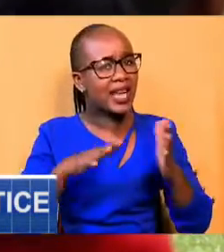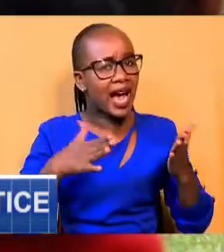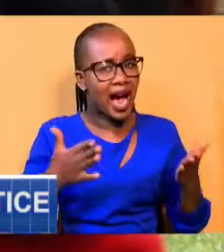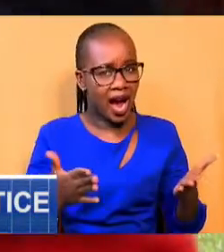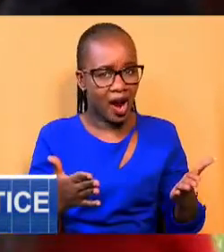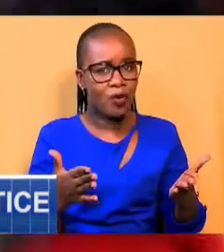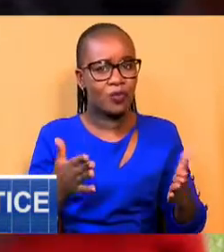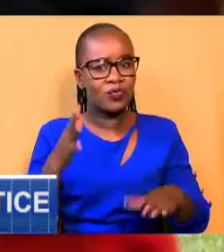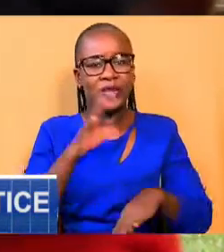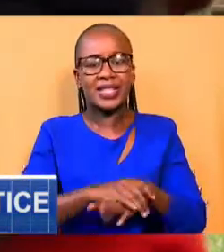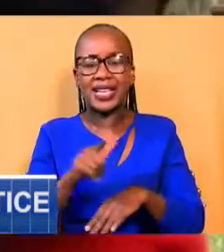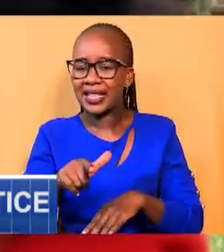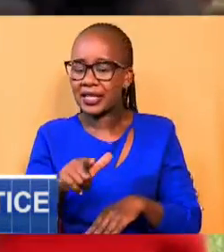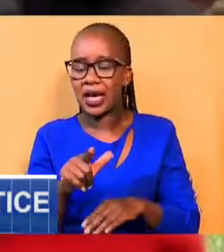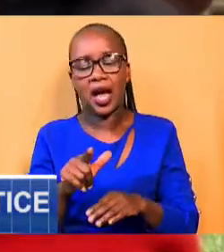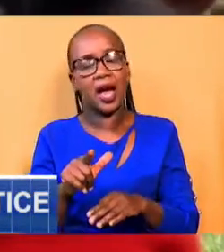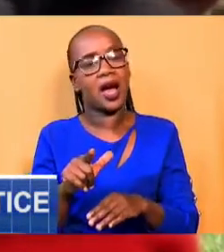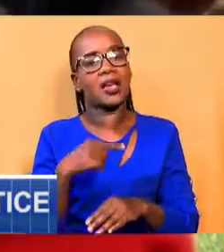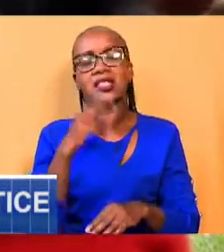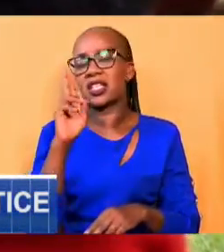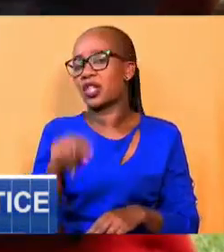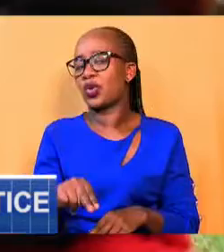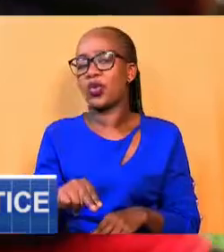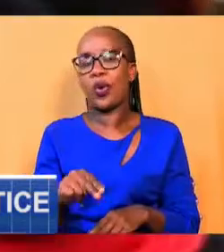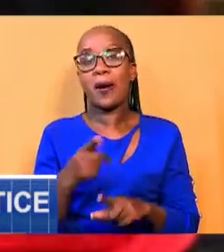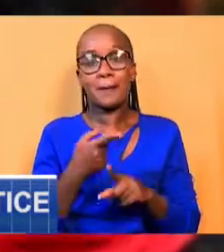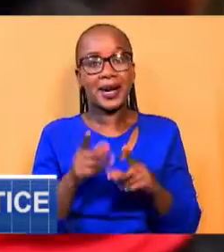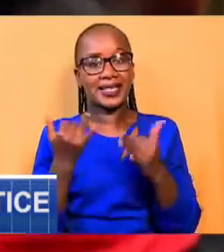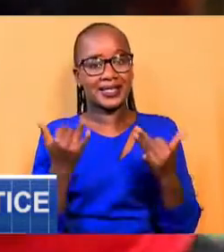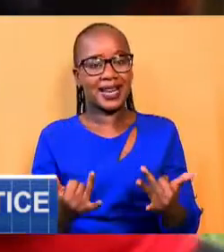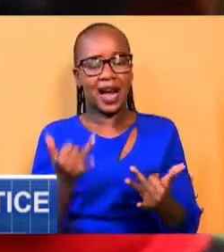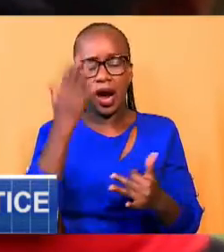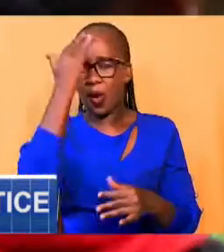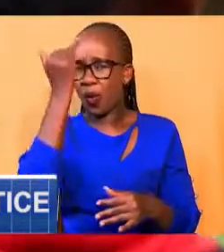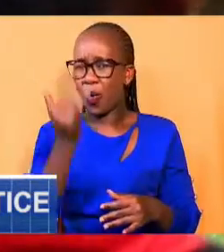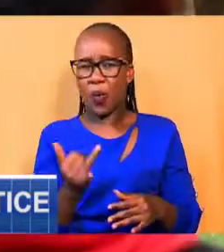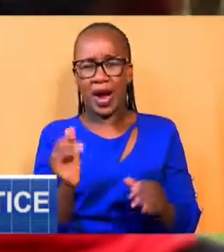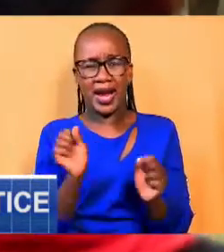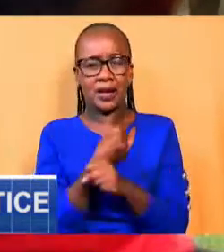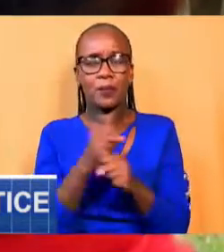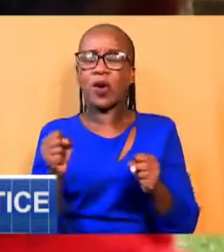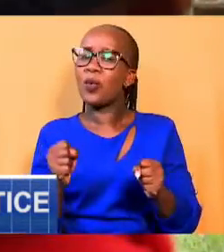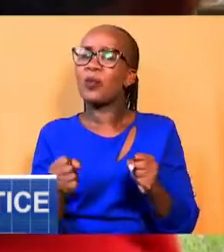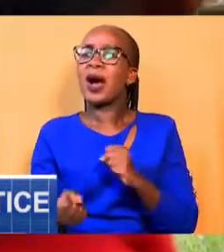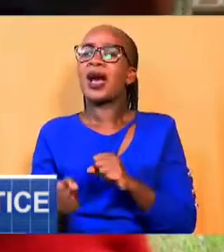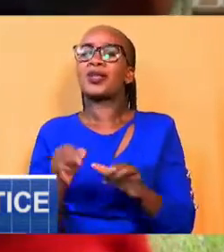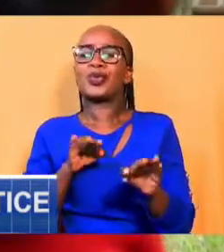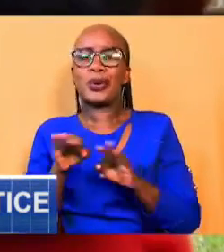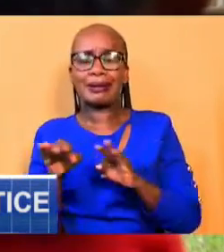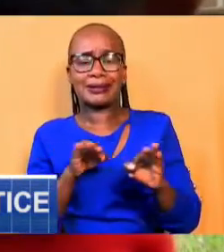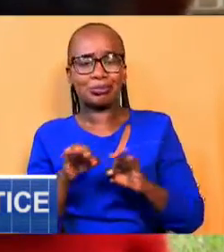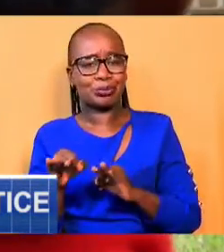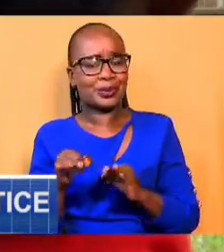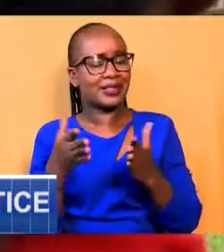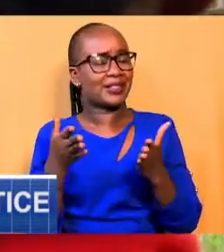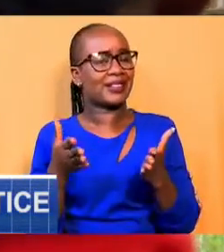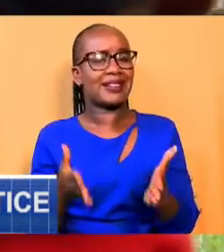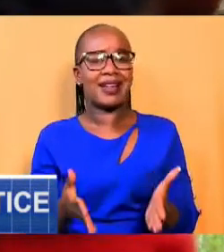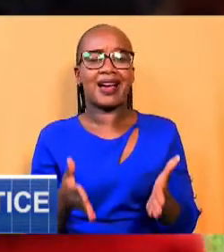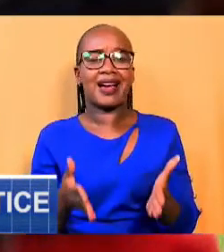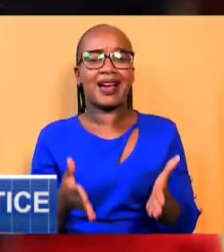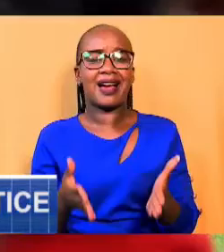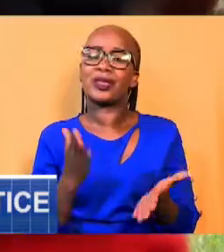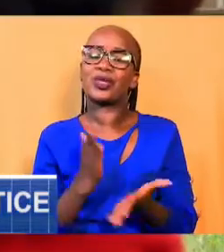nini? Ulichukua kitu fulani, anakuambia hapana. Lakini sasa sababu hataweza kuexplain kutoka hapo, unaona sasa